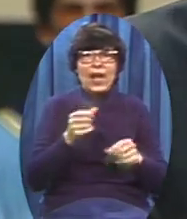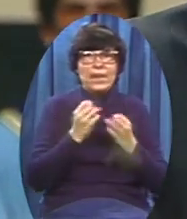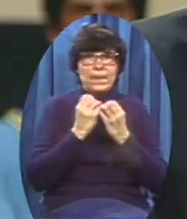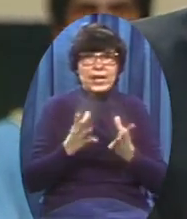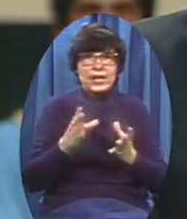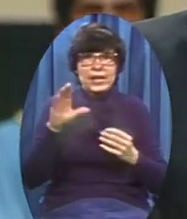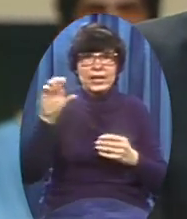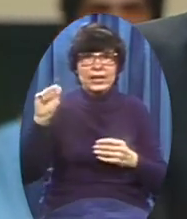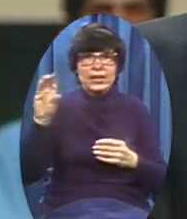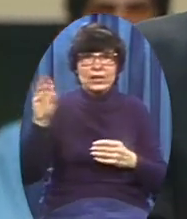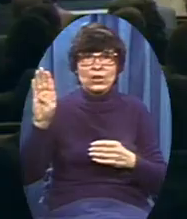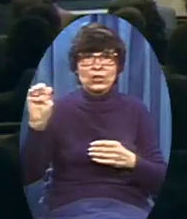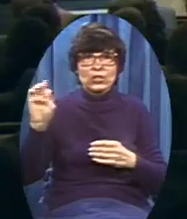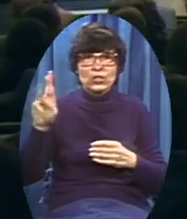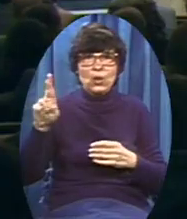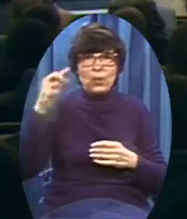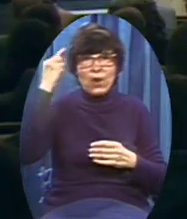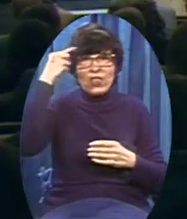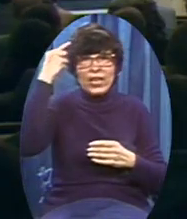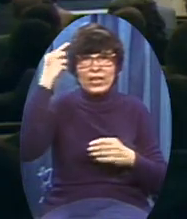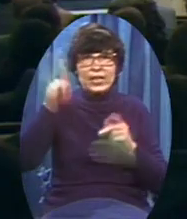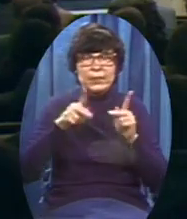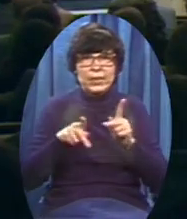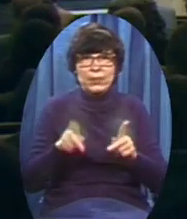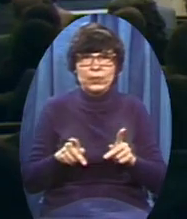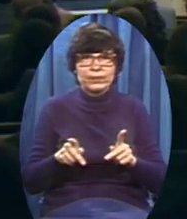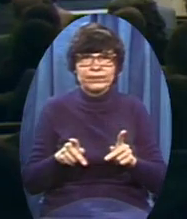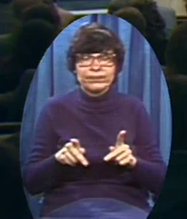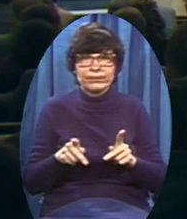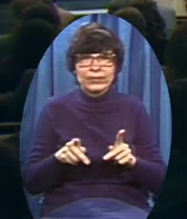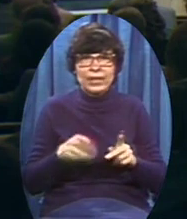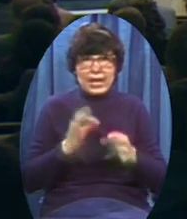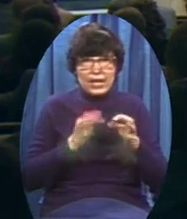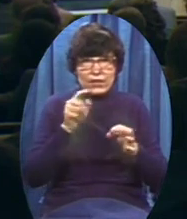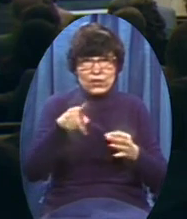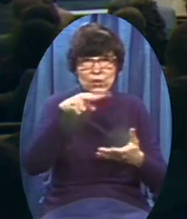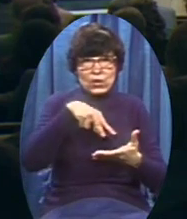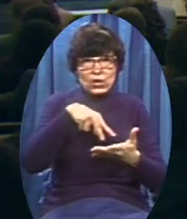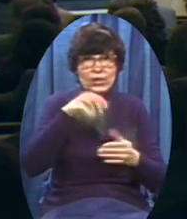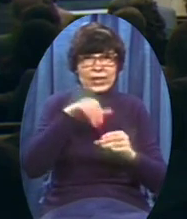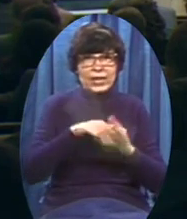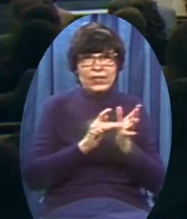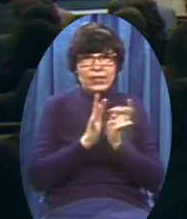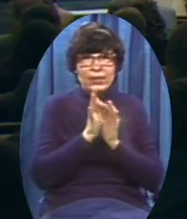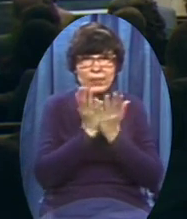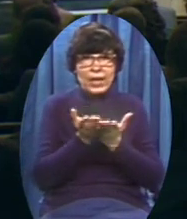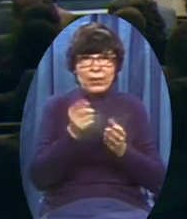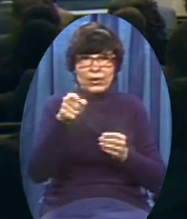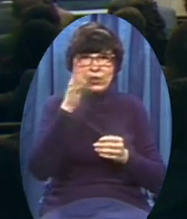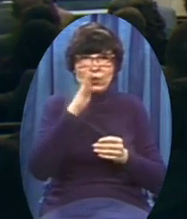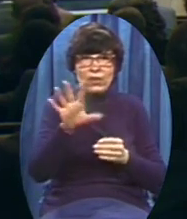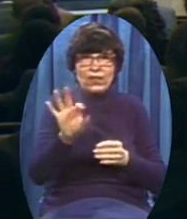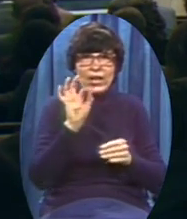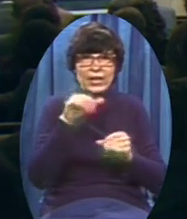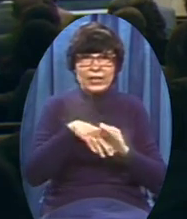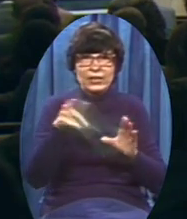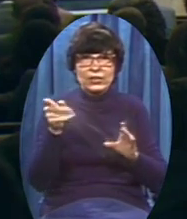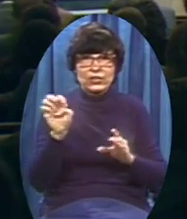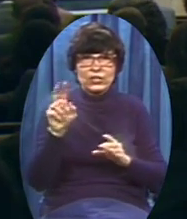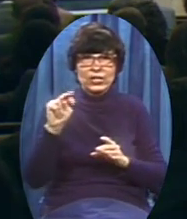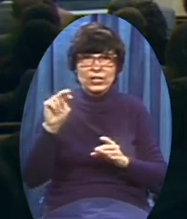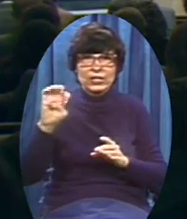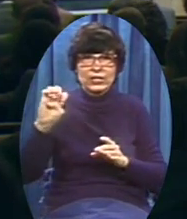sober thinking. If you look in the Bible, you'll find in the 50th chapter of the book of Genesis that Joseph